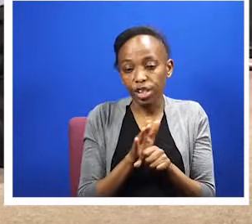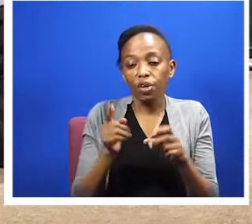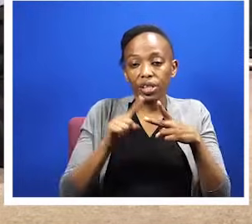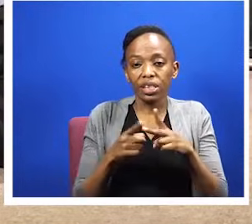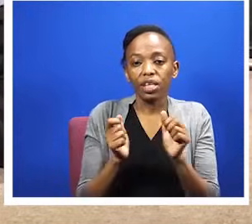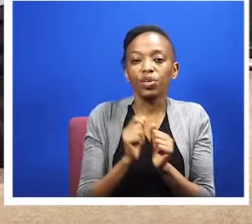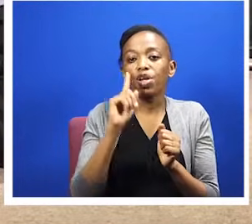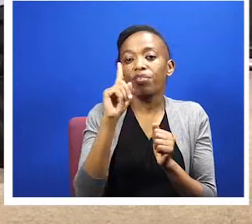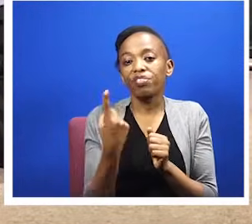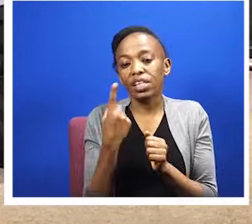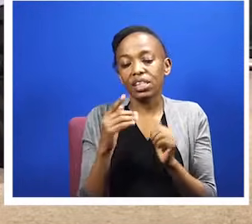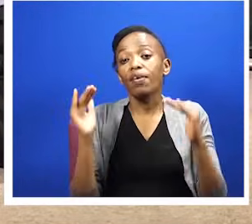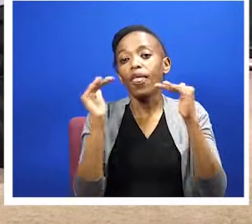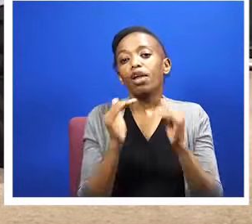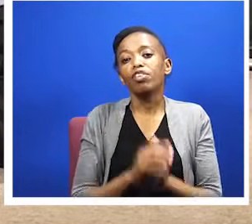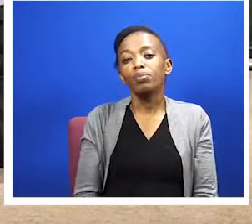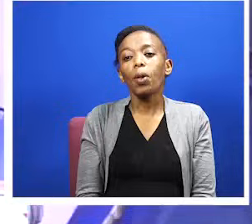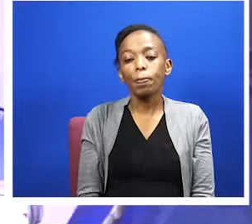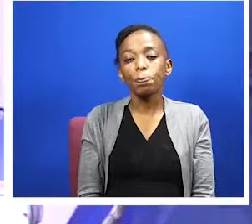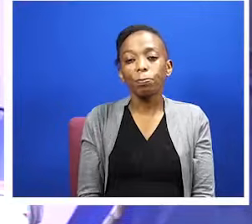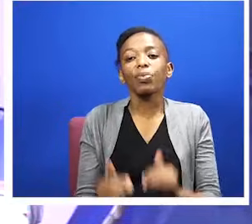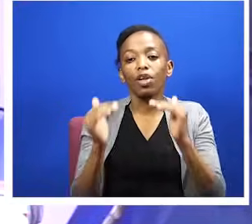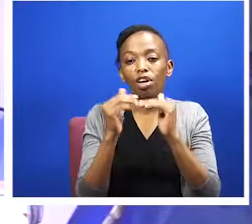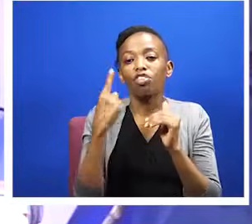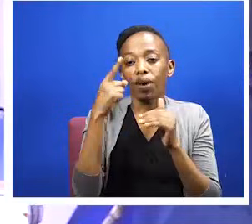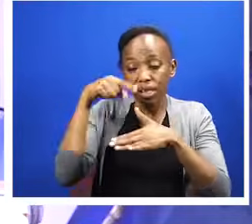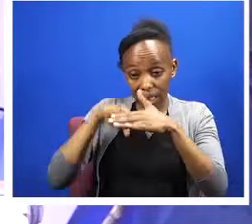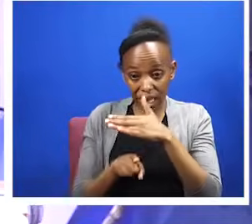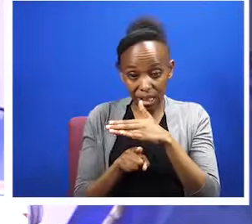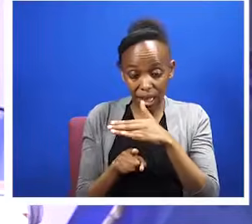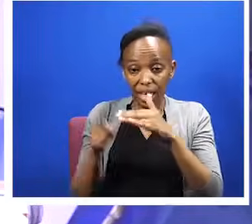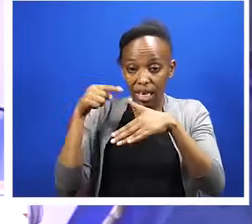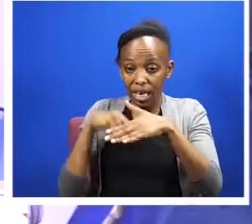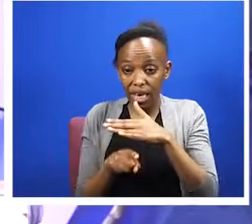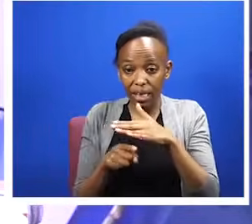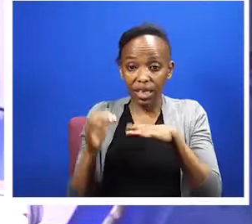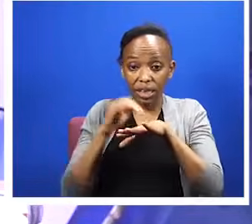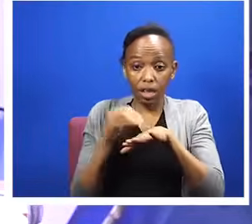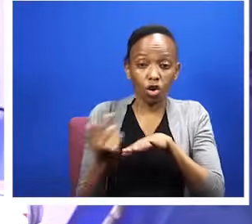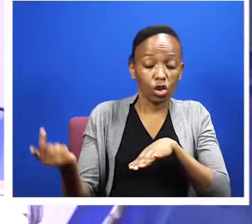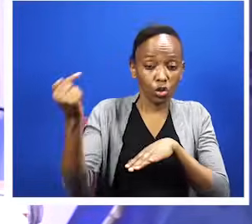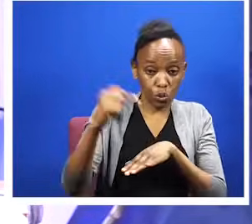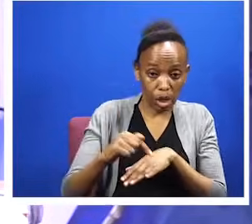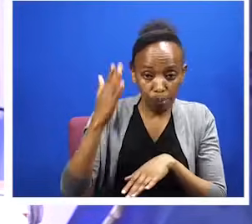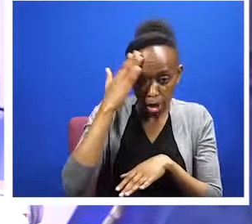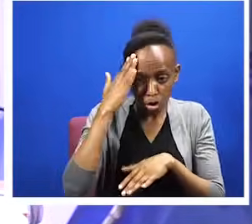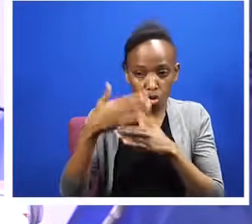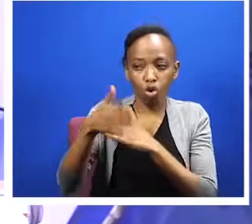our first stage. Stage one is enter. And enter, this is the call to come and know